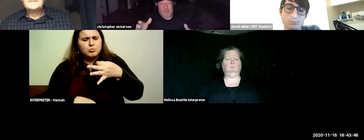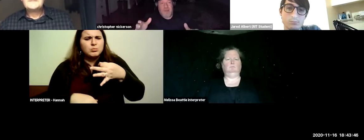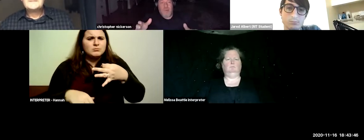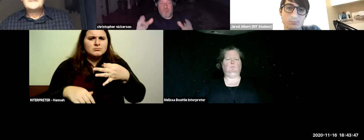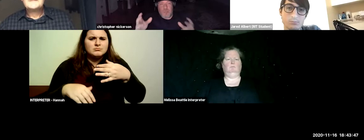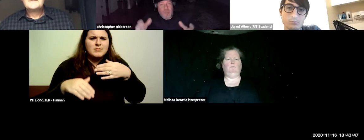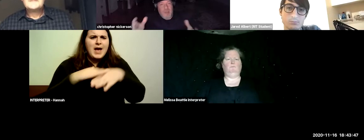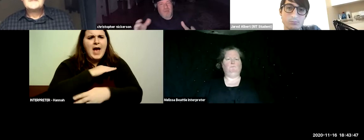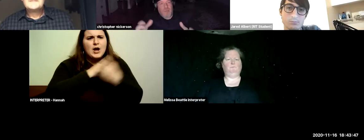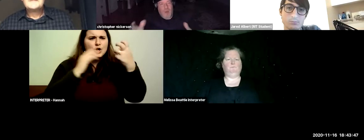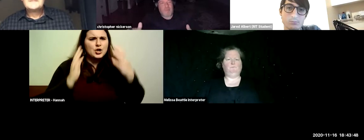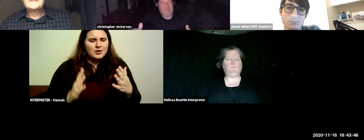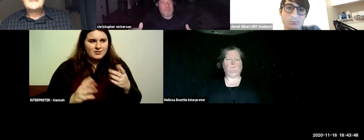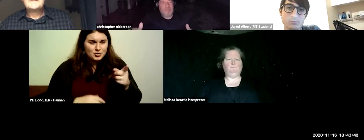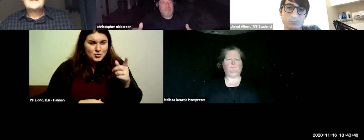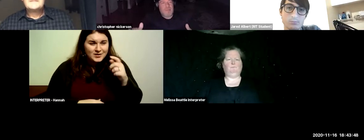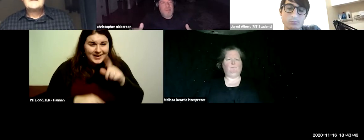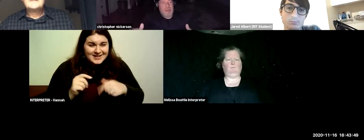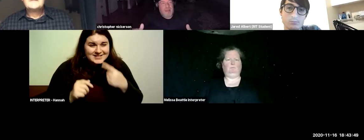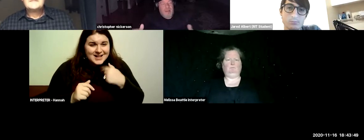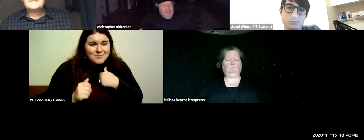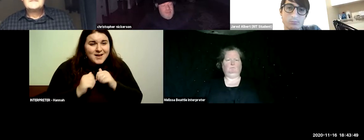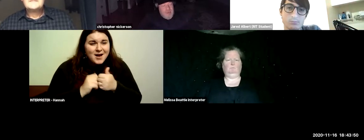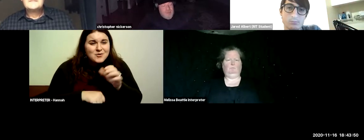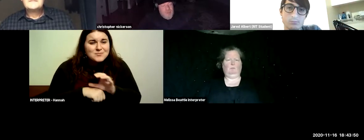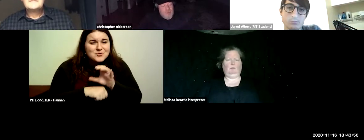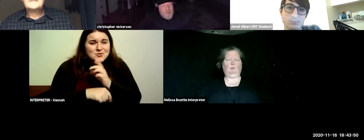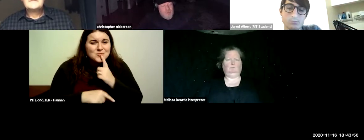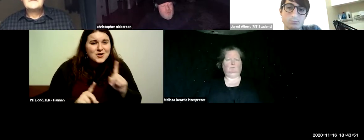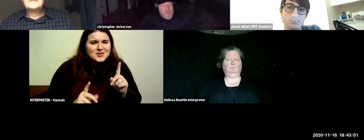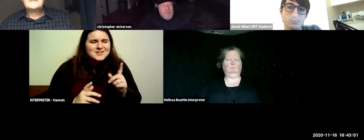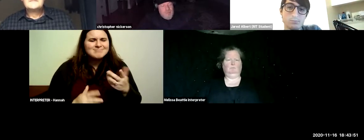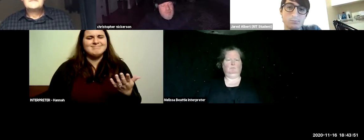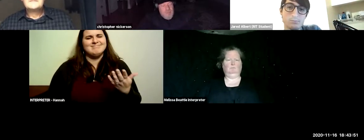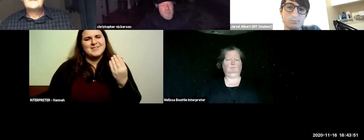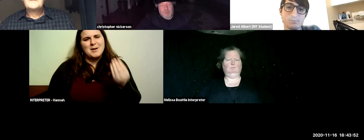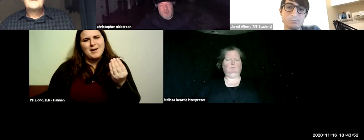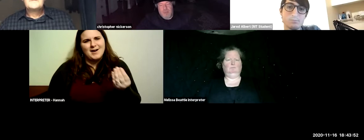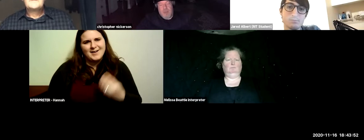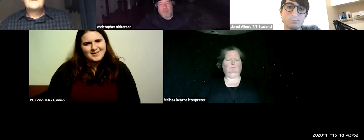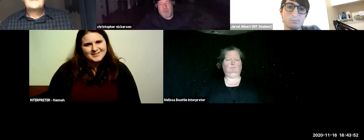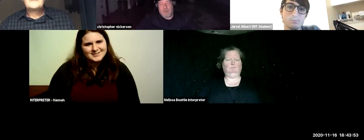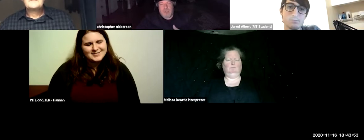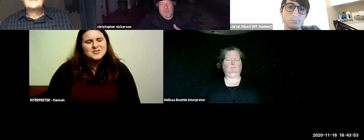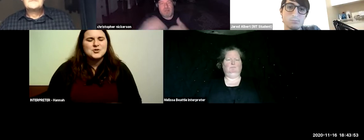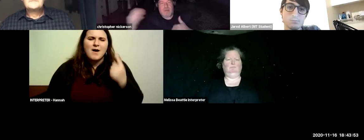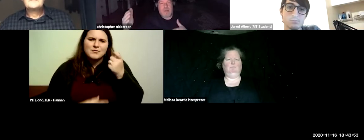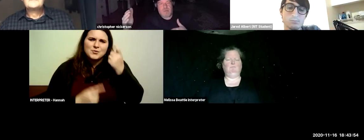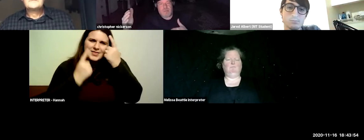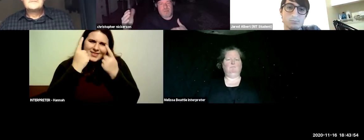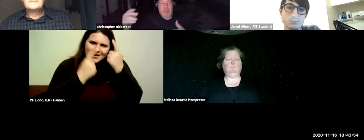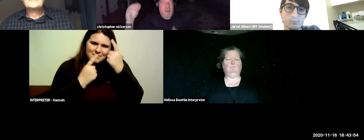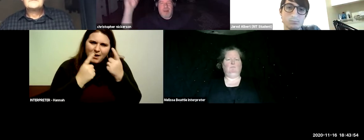works, we probably have a problem. And, you know, so those levels of discipline of being able to understand the